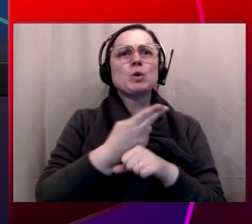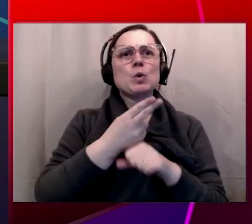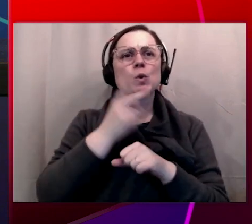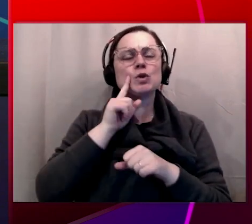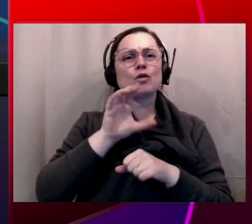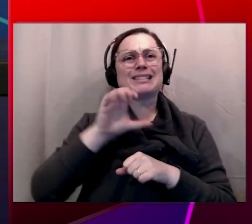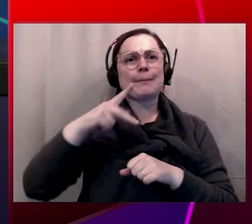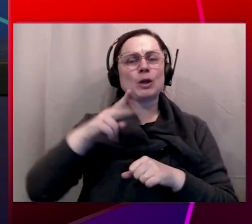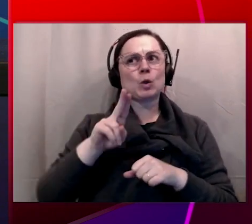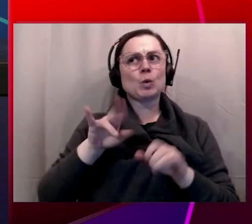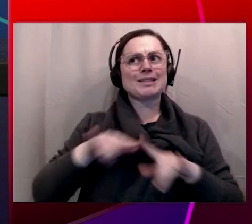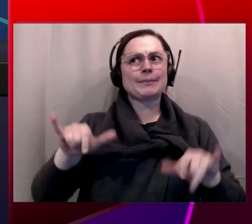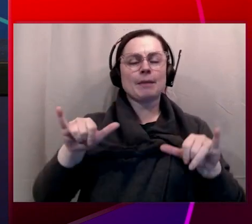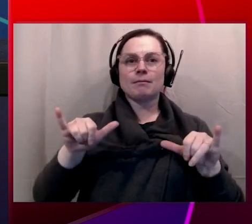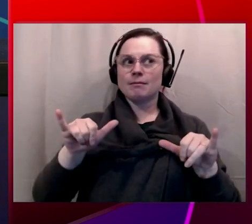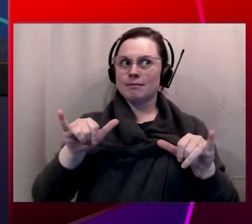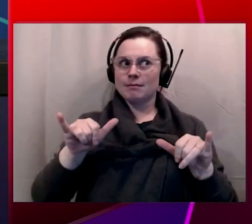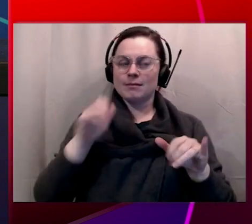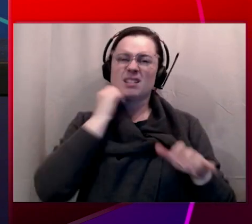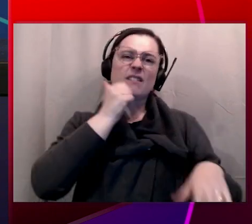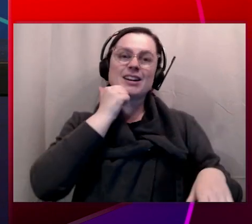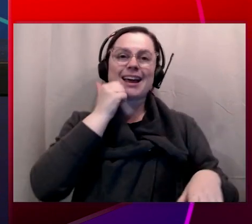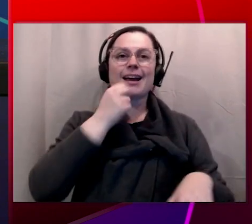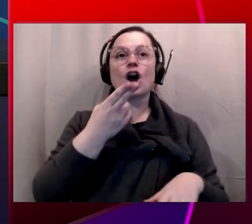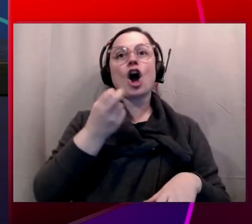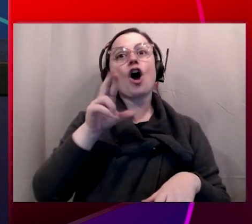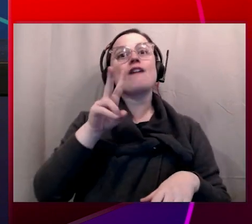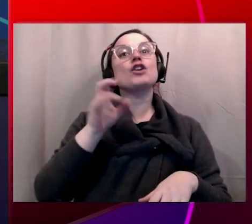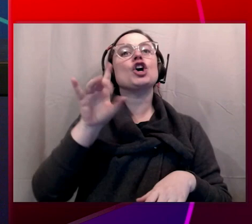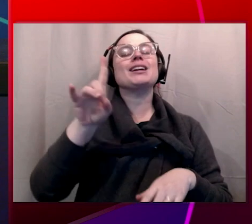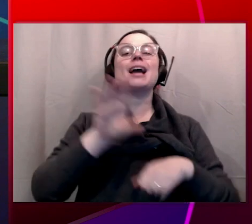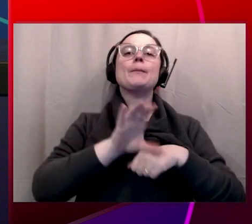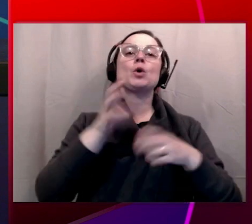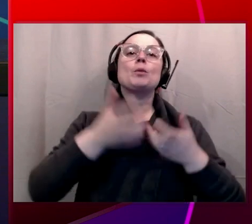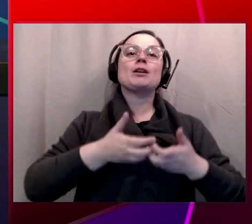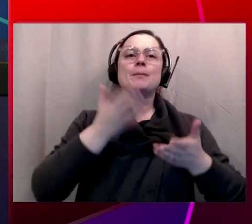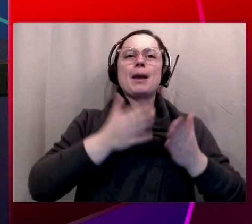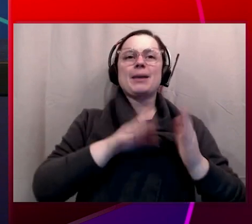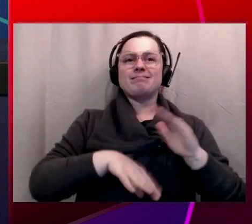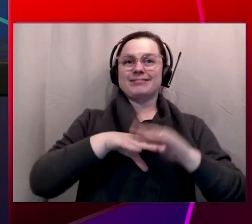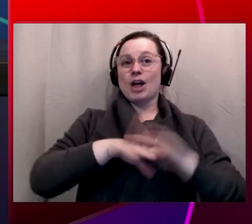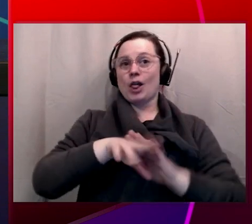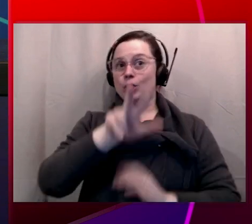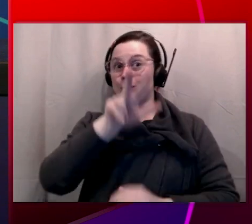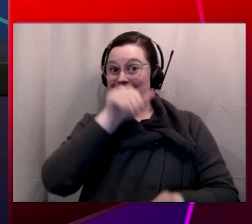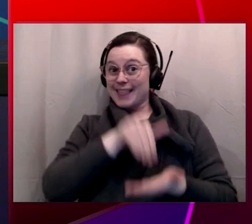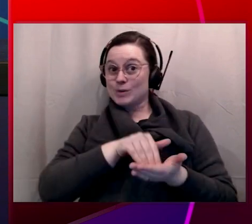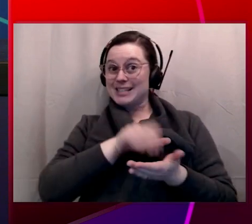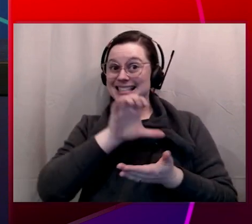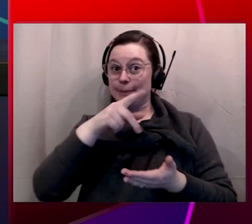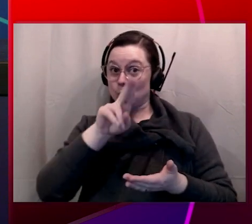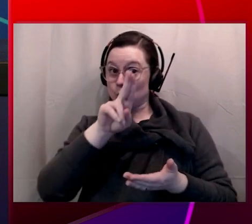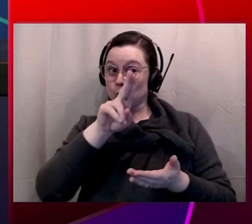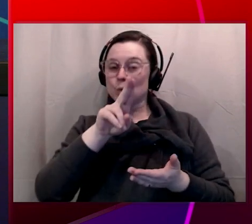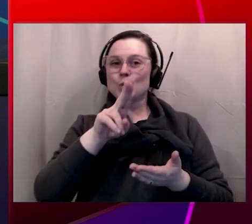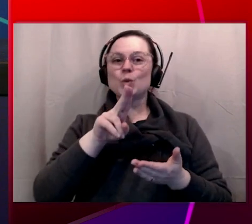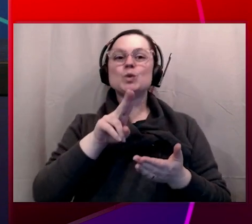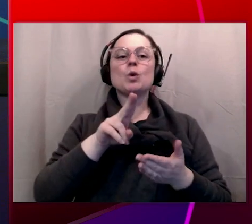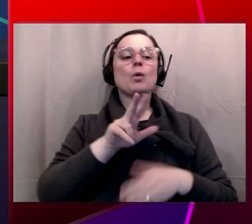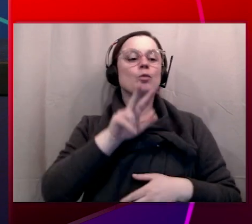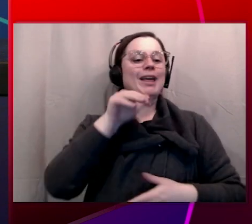any given day with the Harvard computer cluster, you might have 3,000 CPUs. So we've gone from